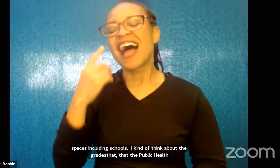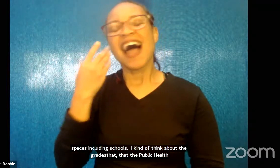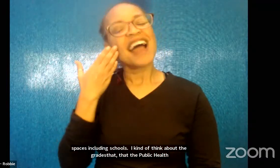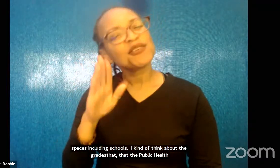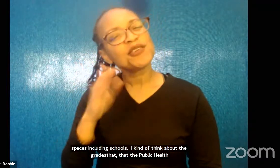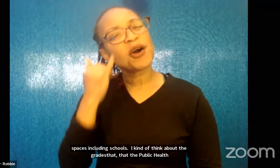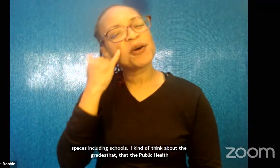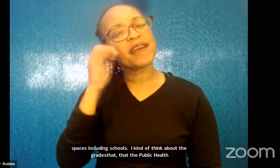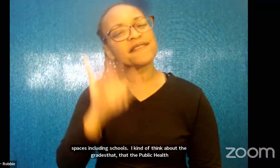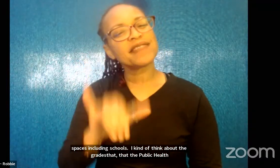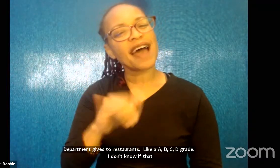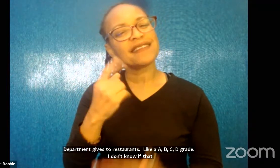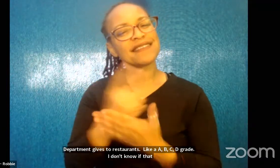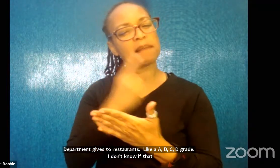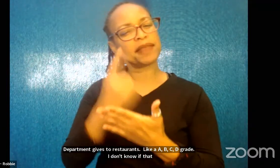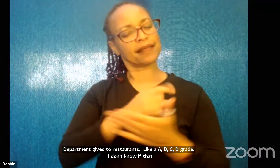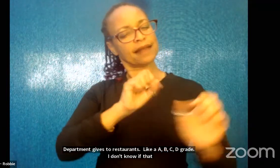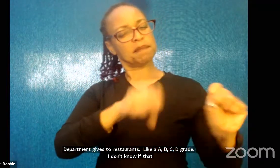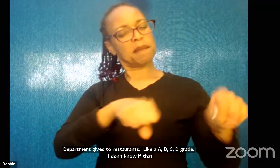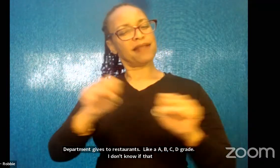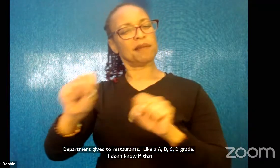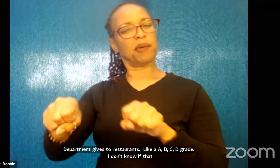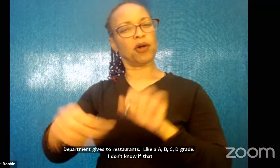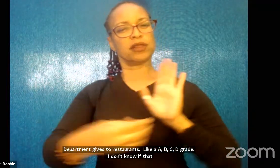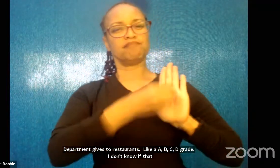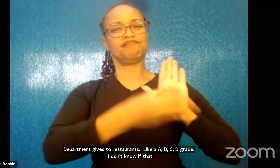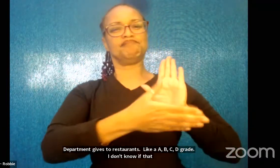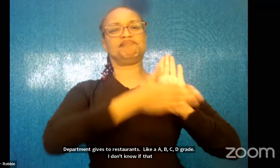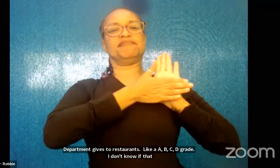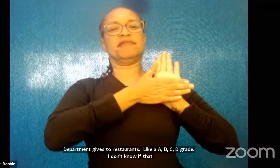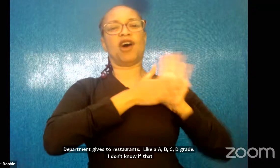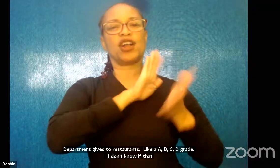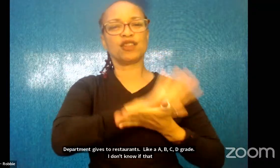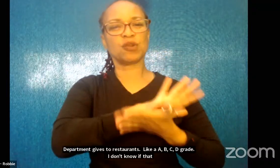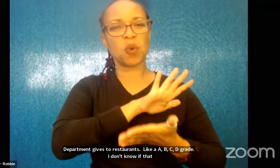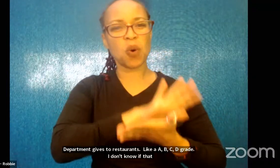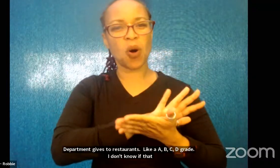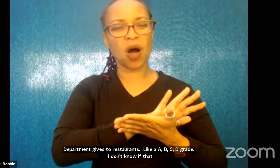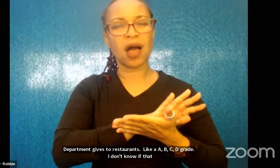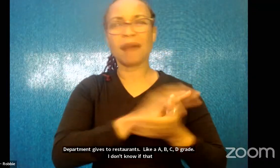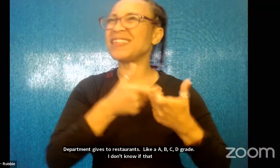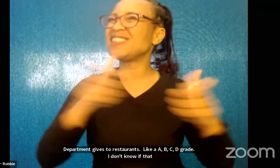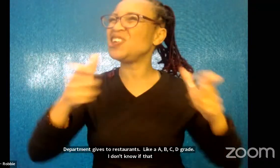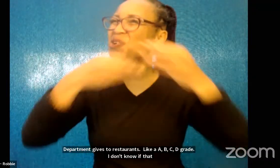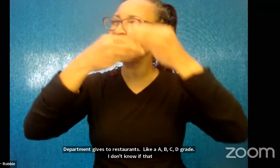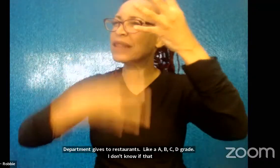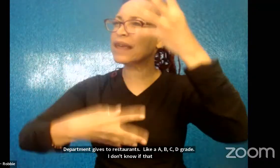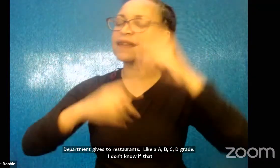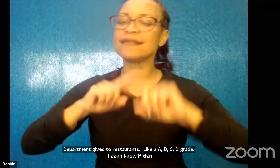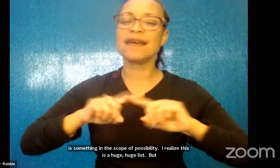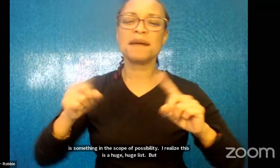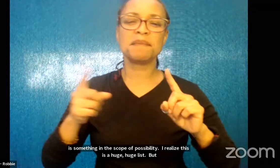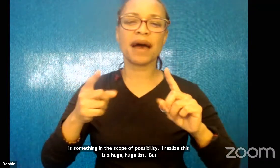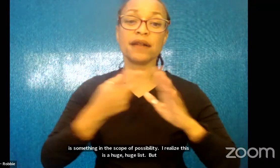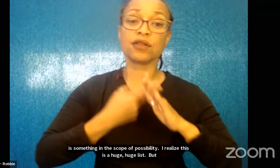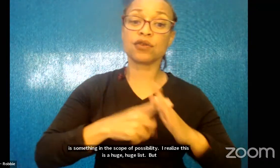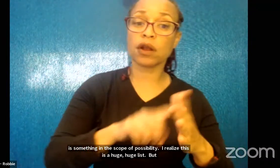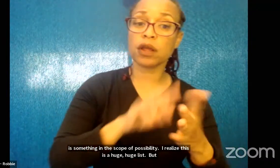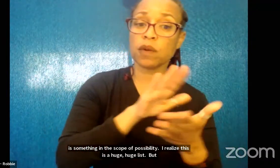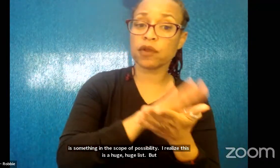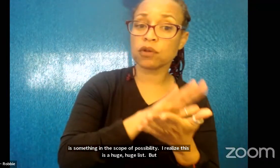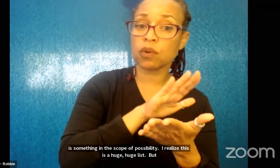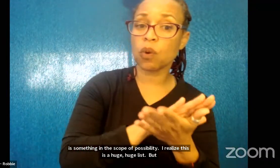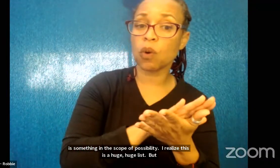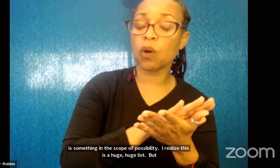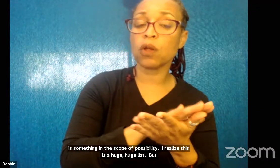in the scope of possibility. I realize this is a huge, huge list, but even thinking about beginning with our schools or settings where we